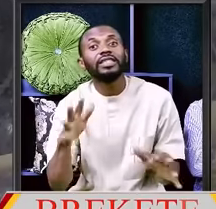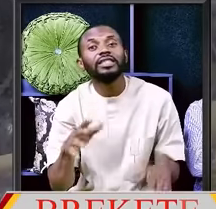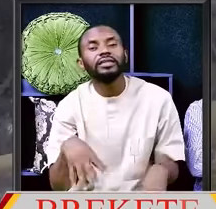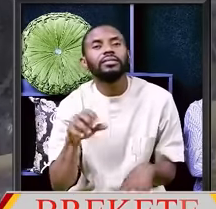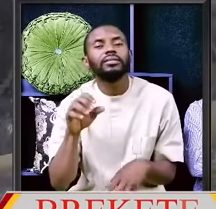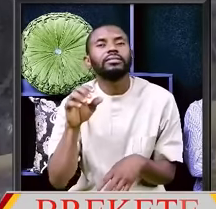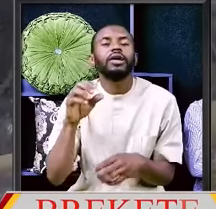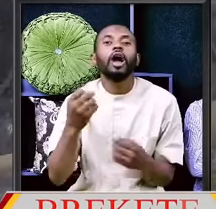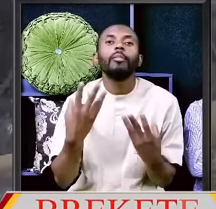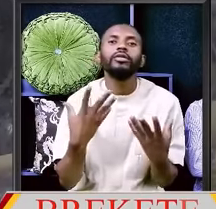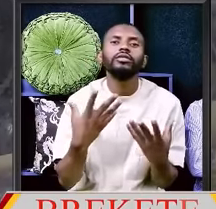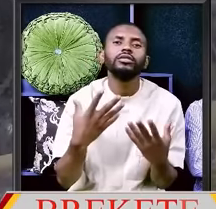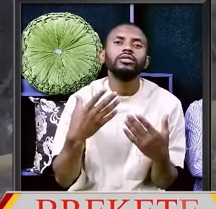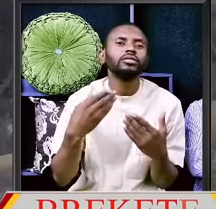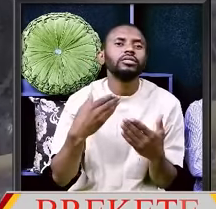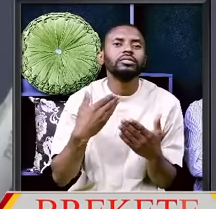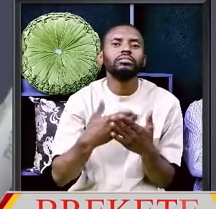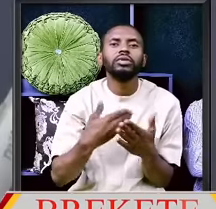How many Ghana cedis?